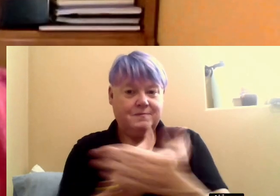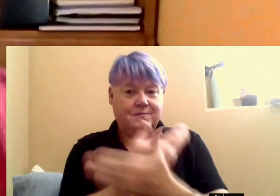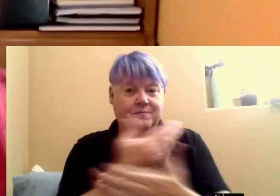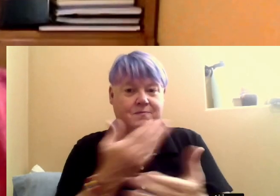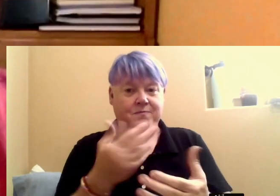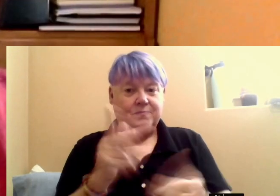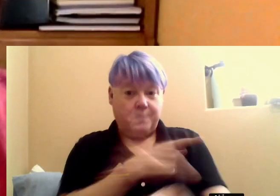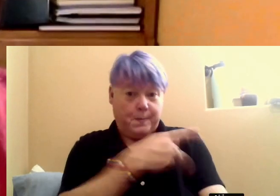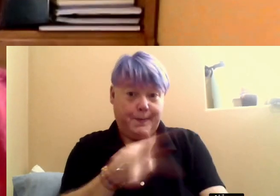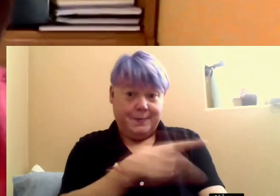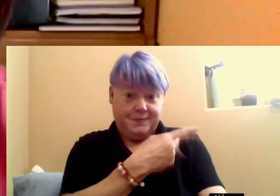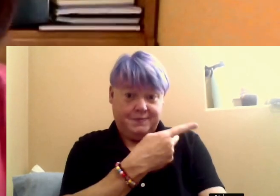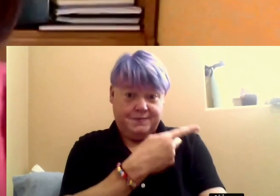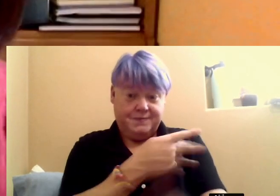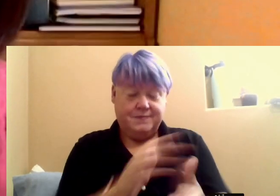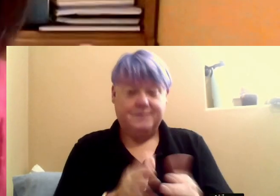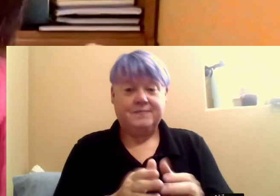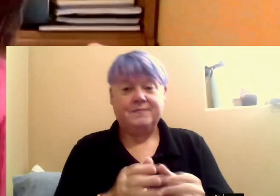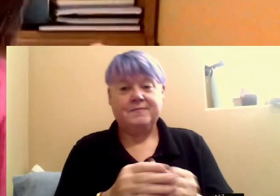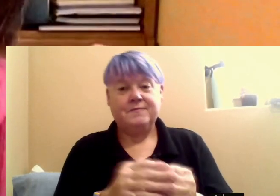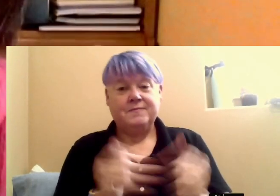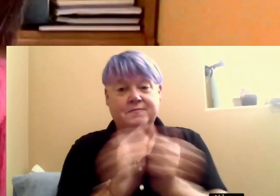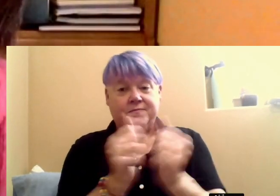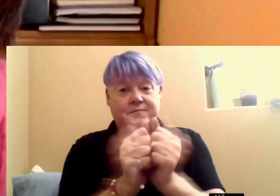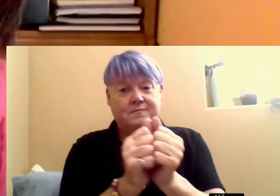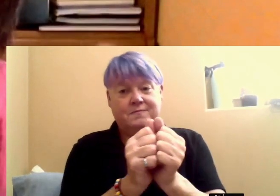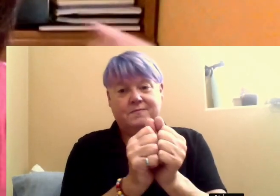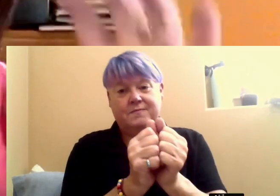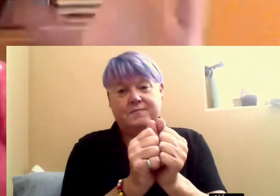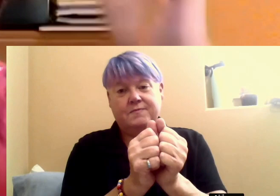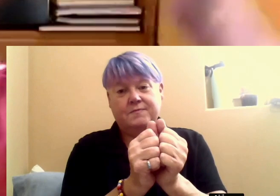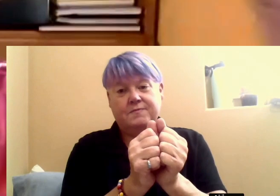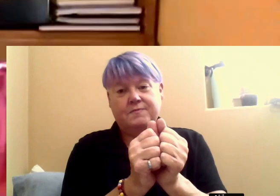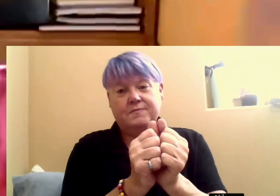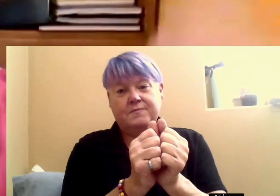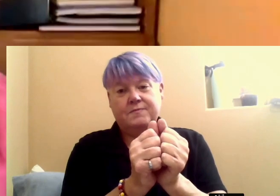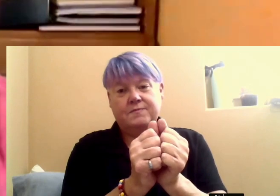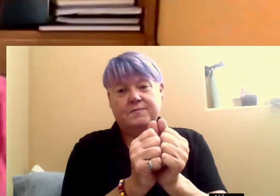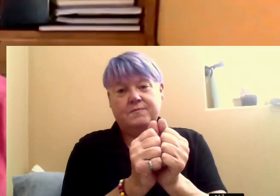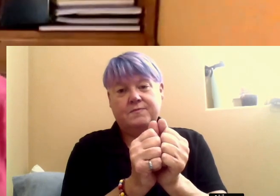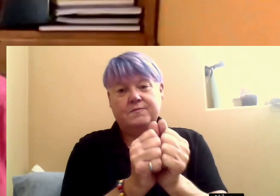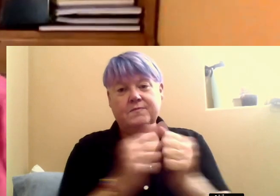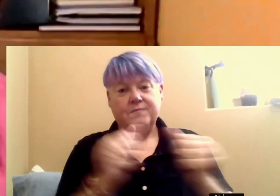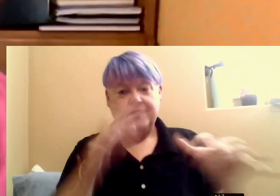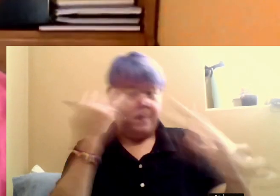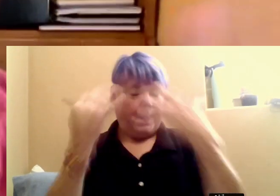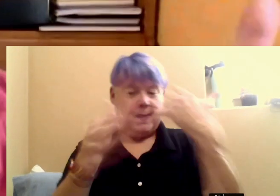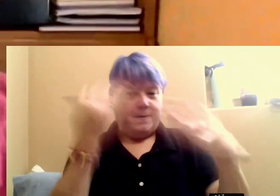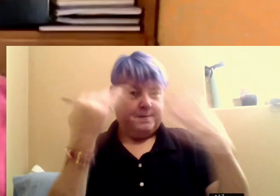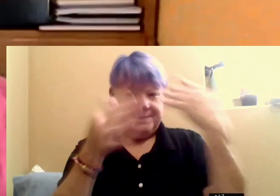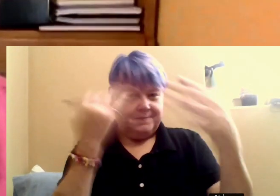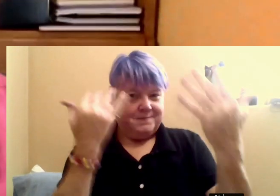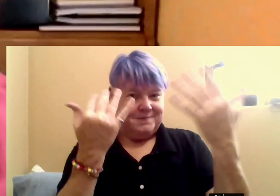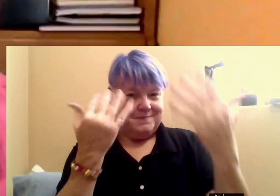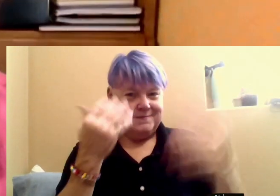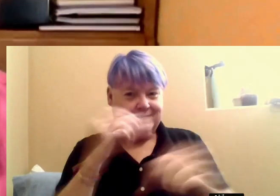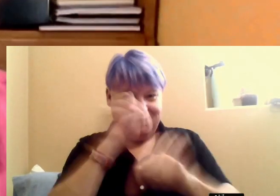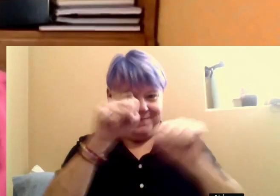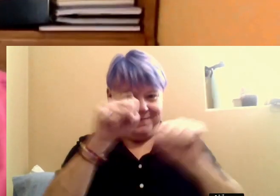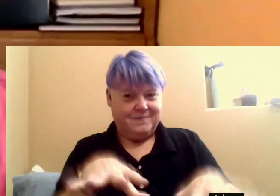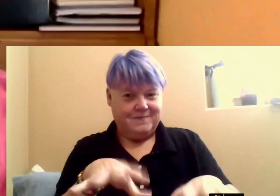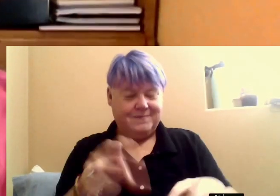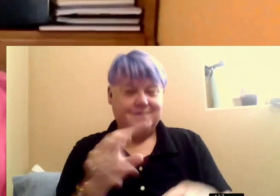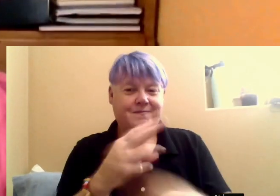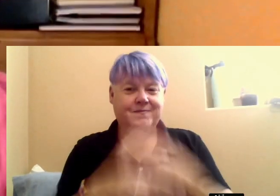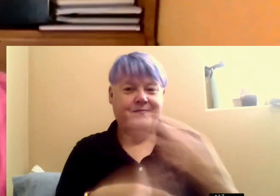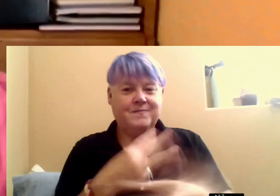poetry to do with, let's just say, the mystic underpinnings of the world and what poetry isn't about that.